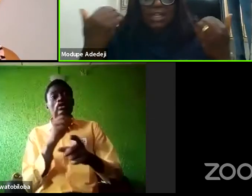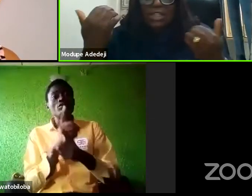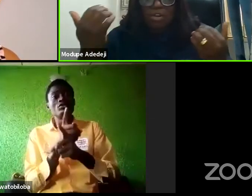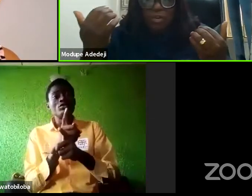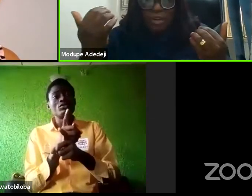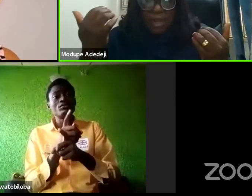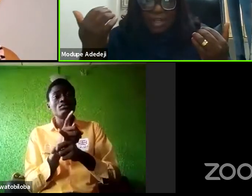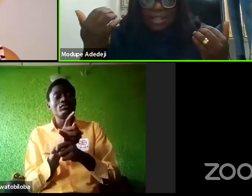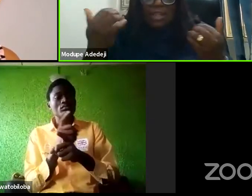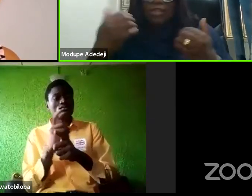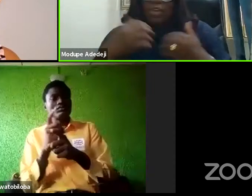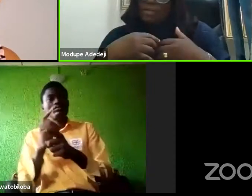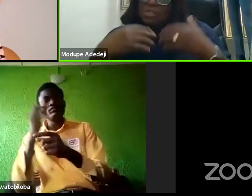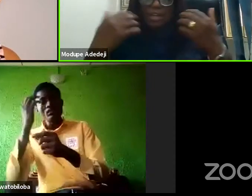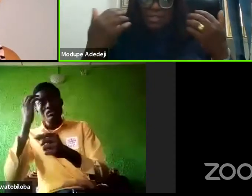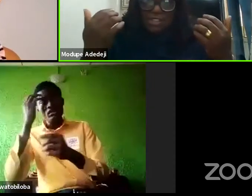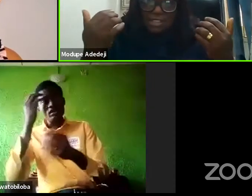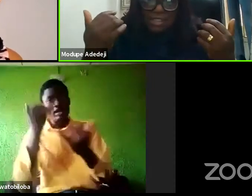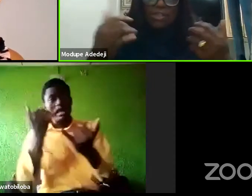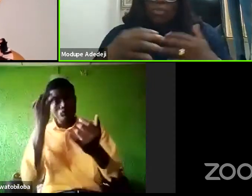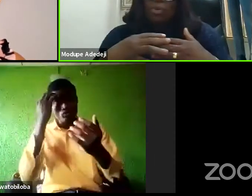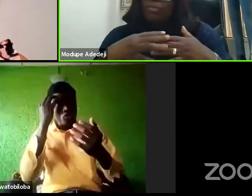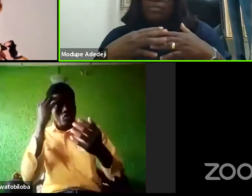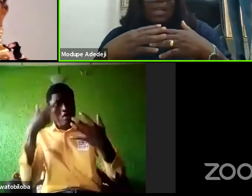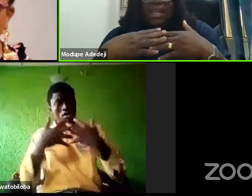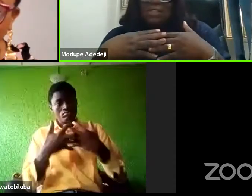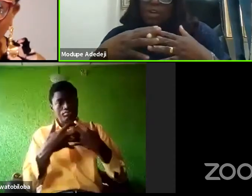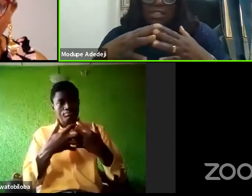cannot use a generator forever, you have to service it.